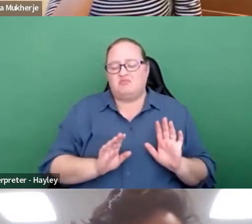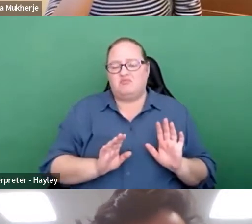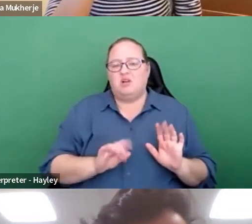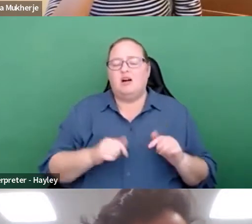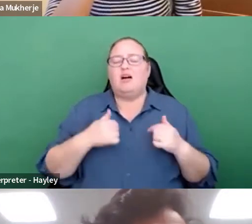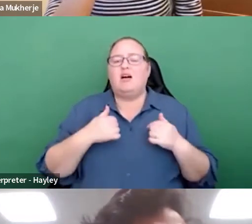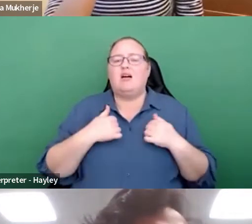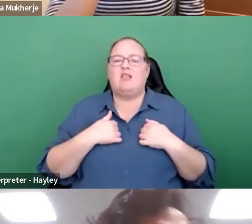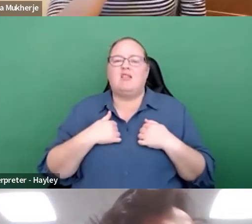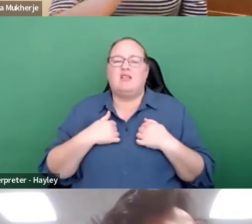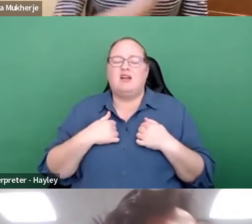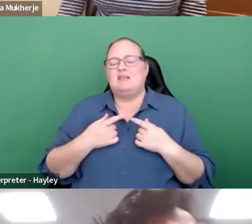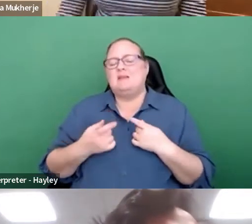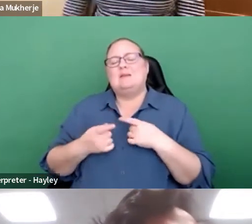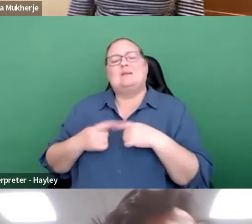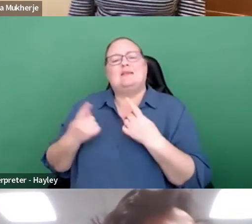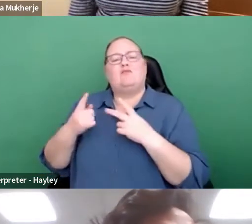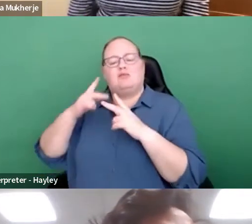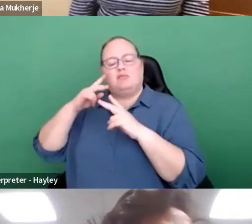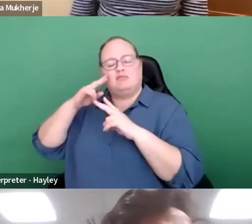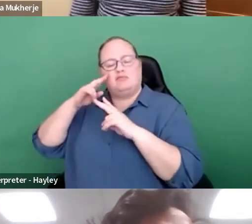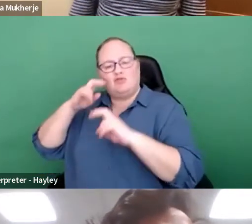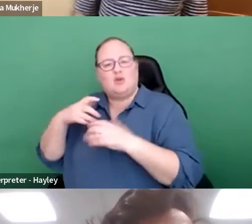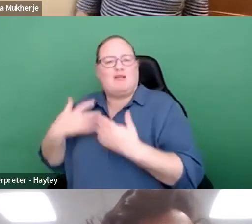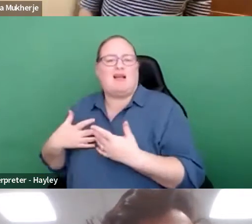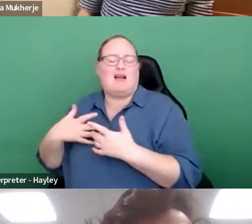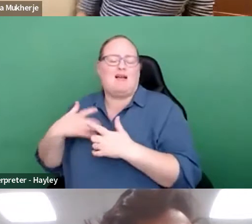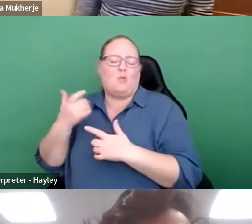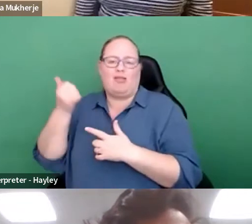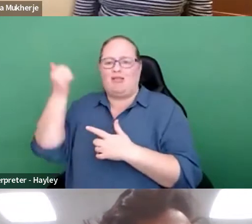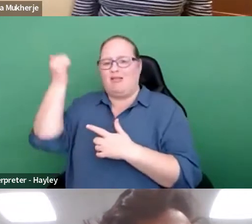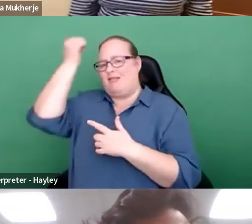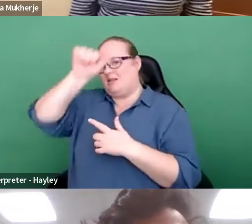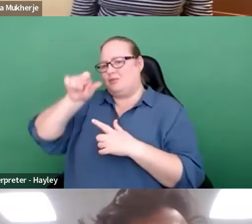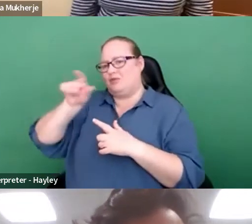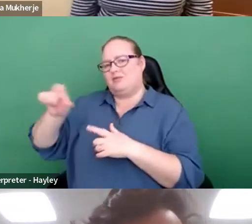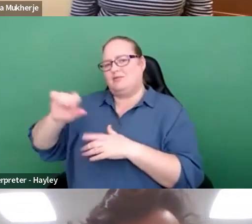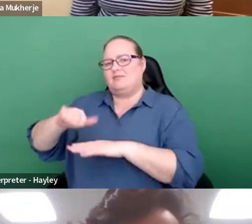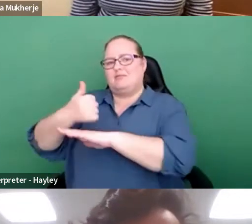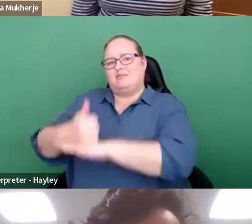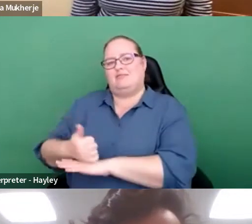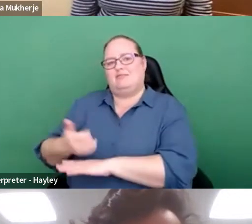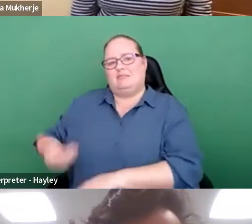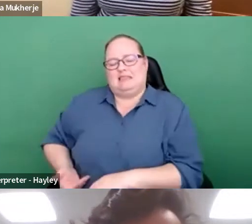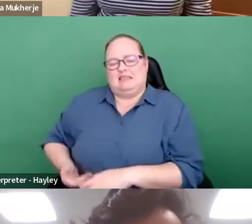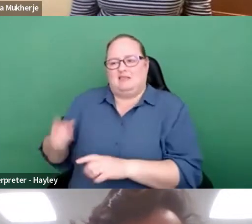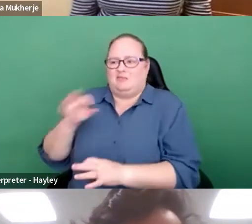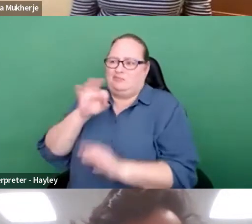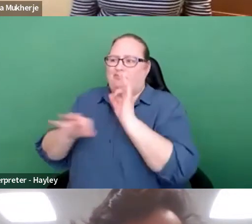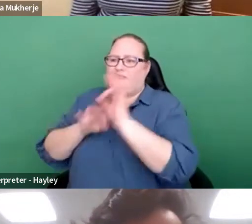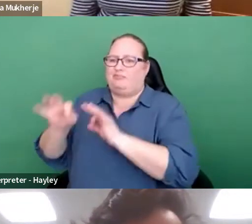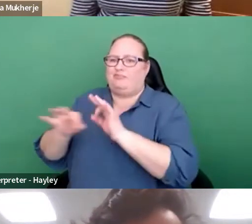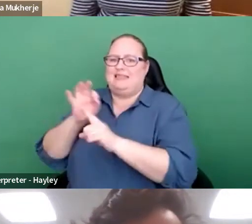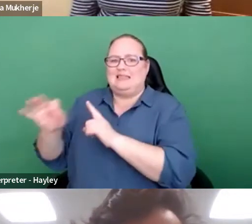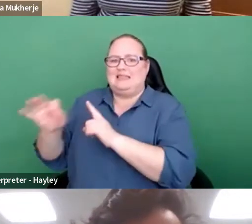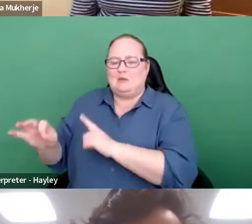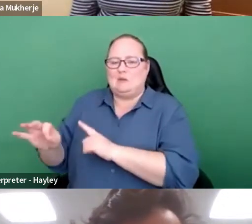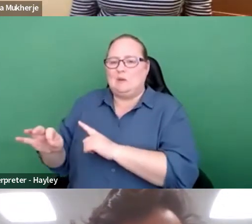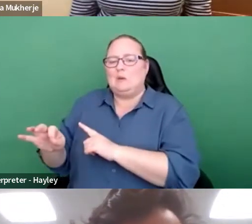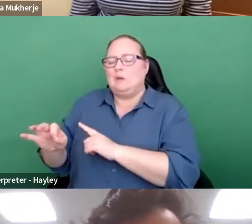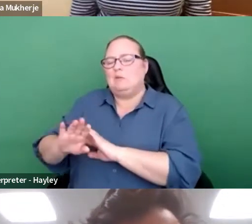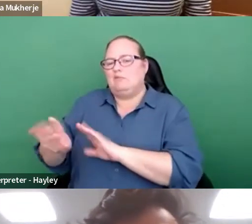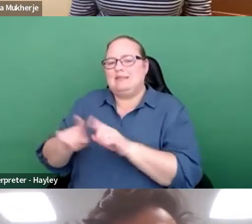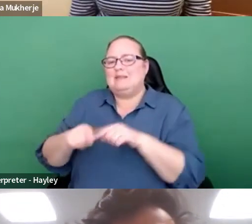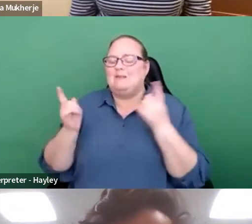venture capital investors, and what I do and continue to do and used to do on a day-to-day basis with people experiencing